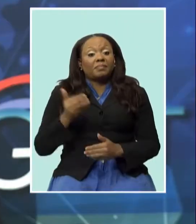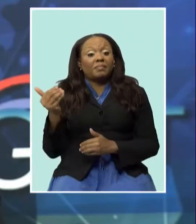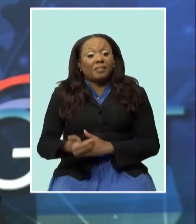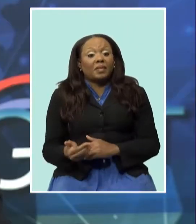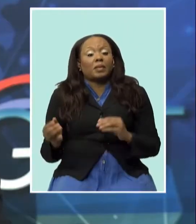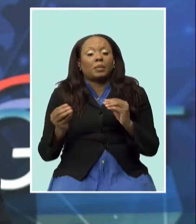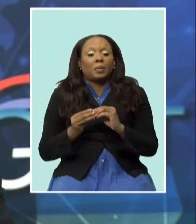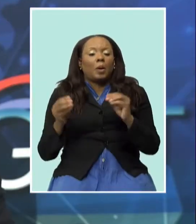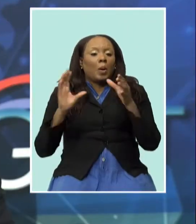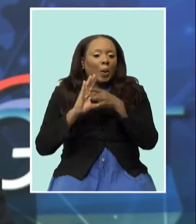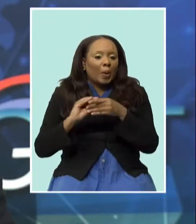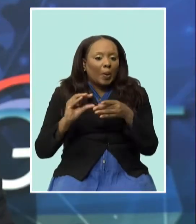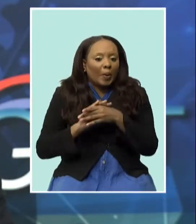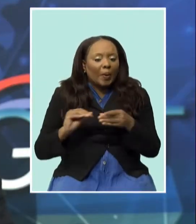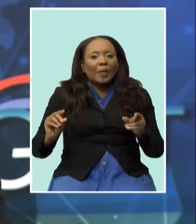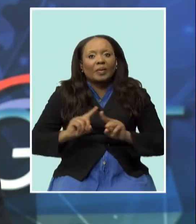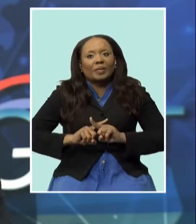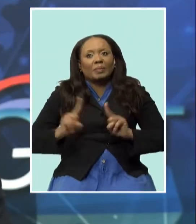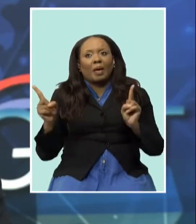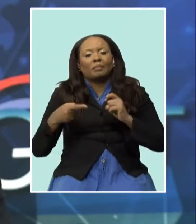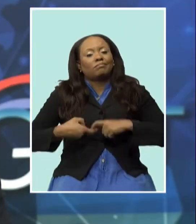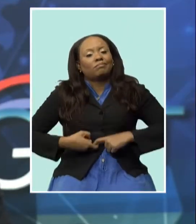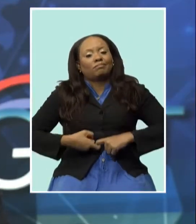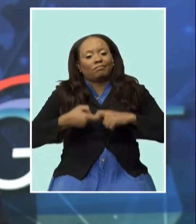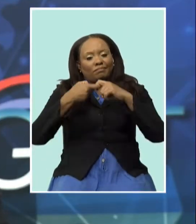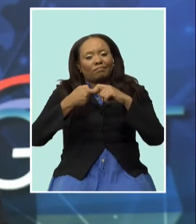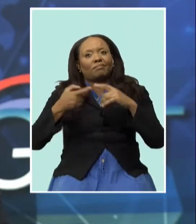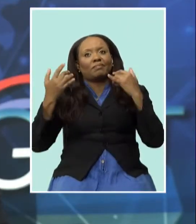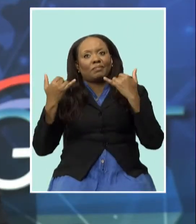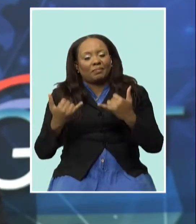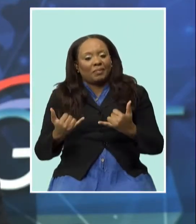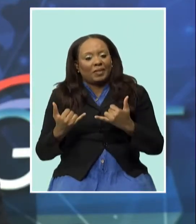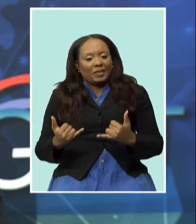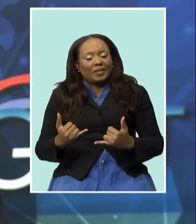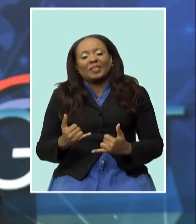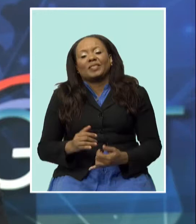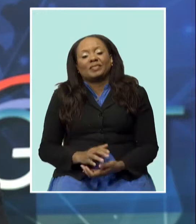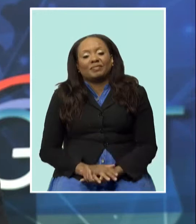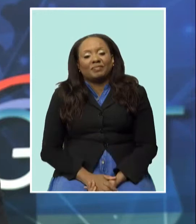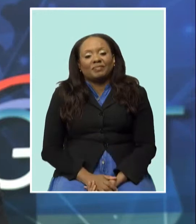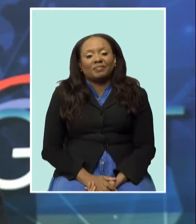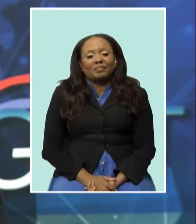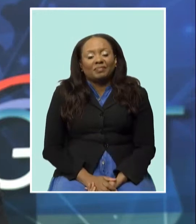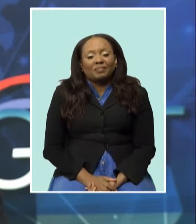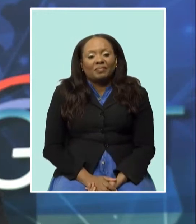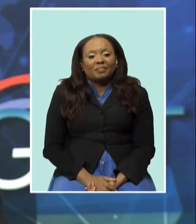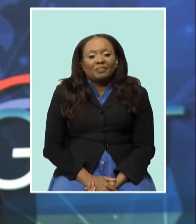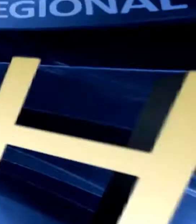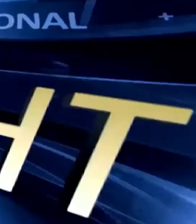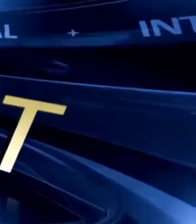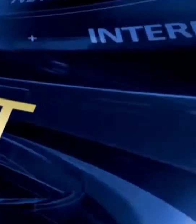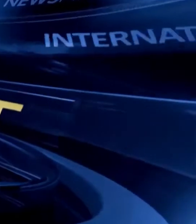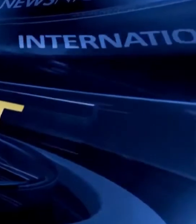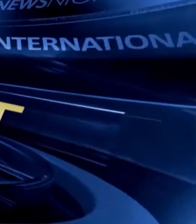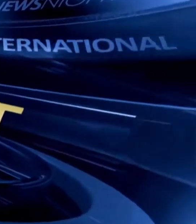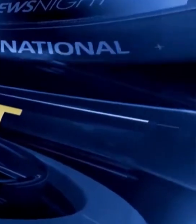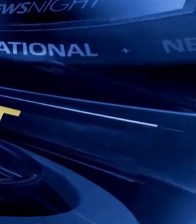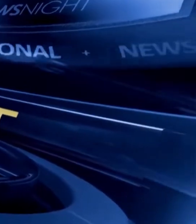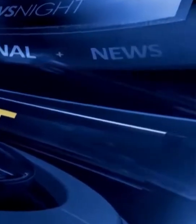on Newsnight, a proposal to help Barbados address its declining population. Details to that story and more up next.